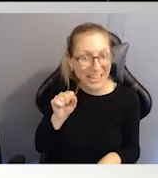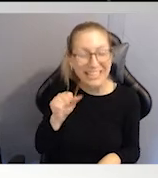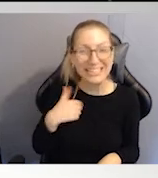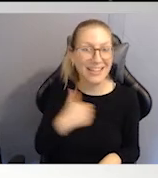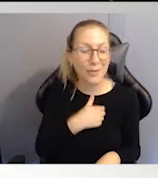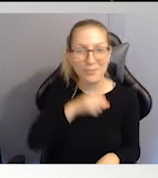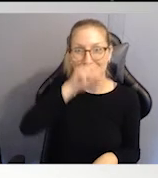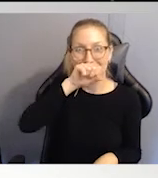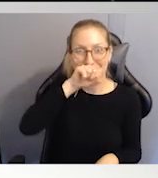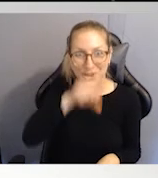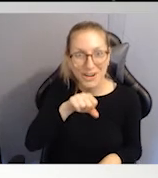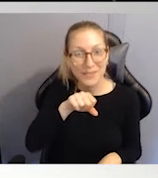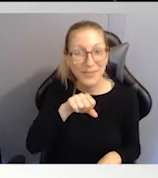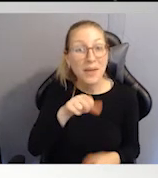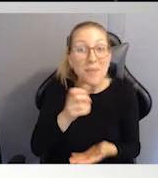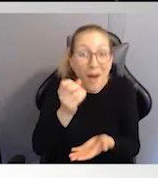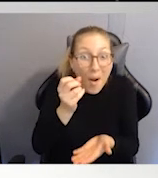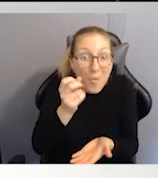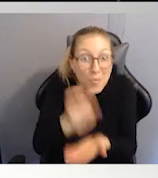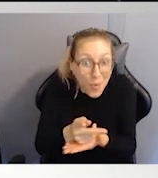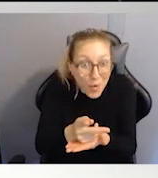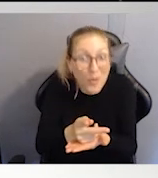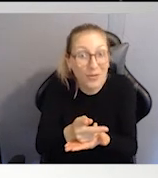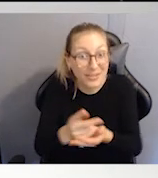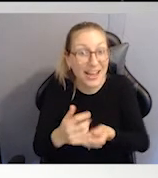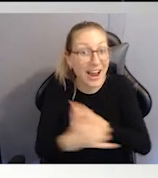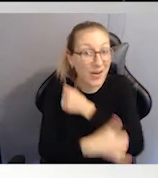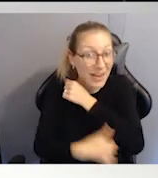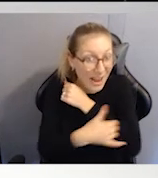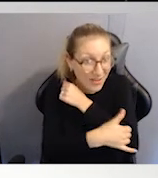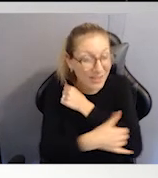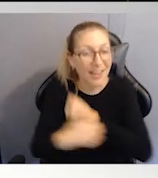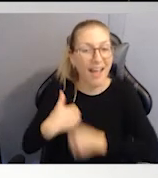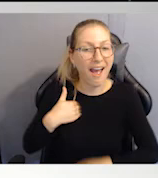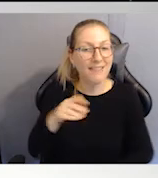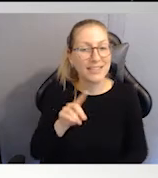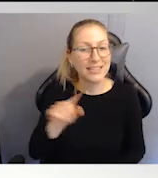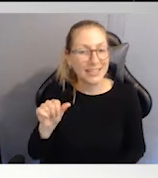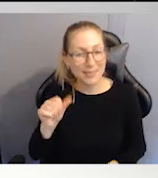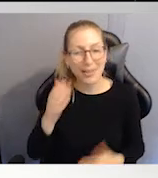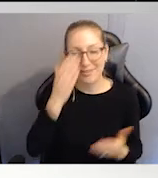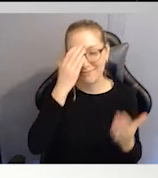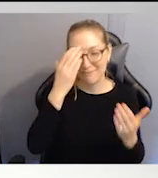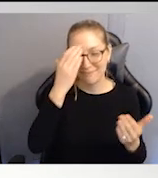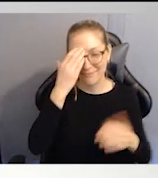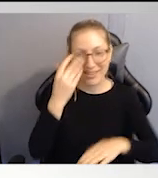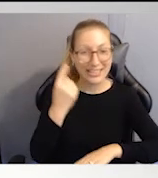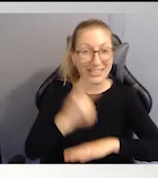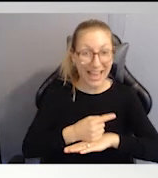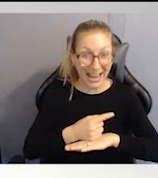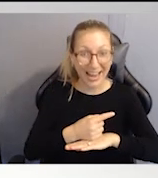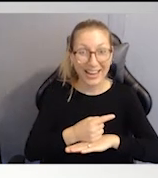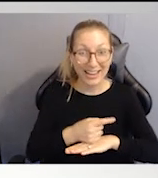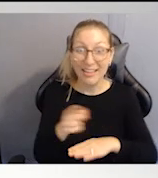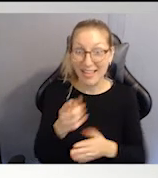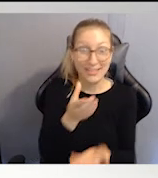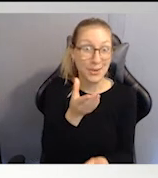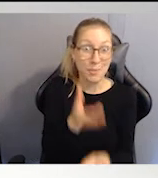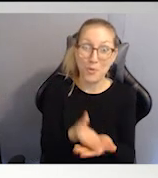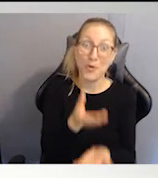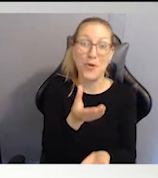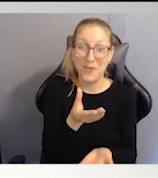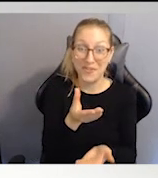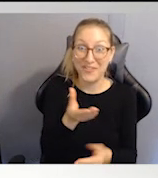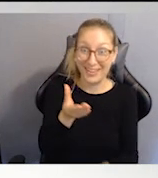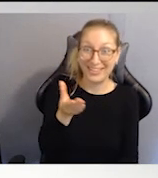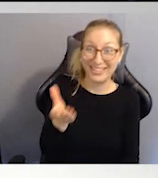got approved in our county to have a Disability Awareness Day. And here it is. This is proof right